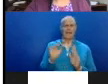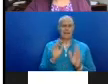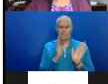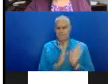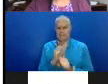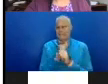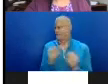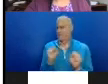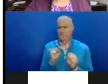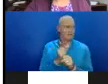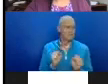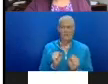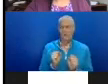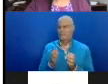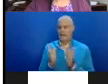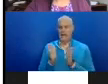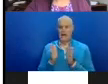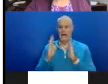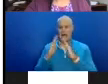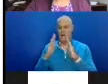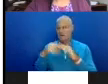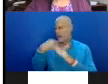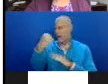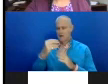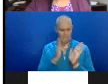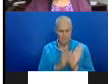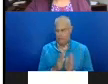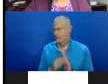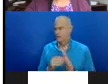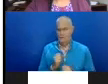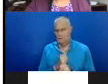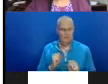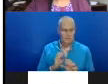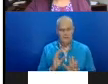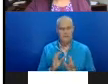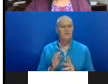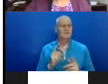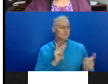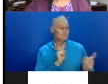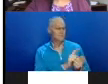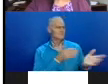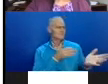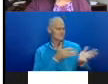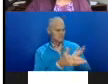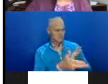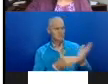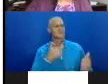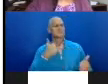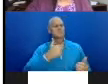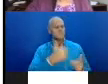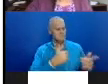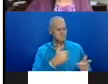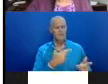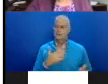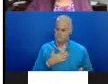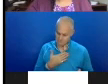years when she's leaving the house. That all that stuff started to dissipate as she engaged Steve in these kind of conversations about his acknowledgement,